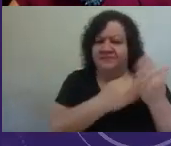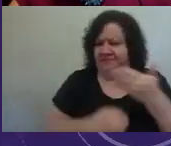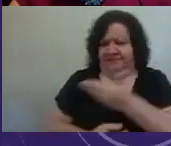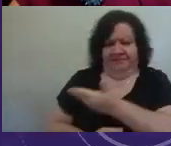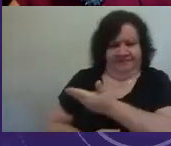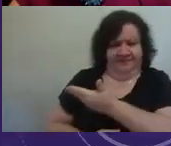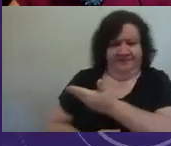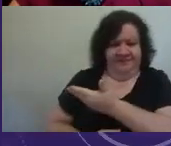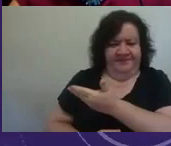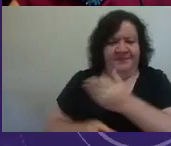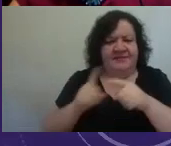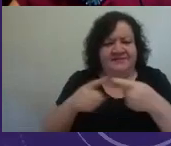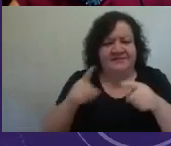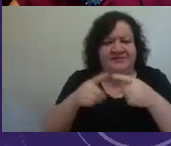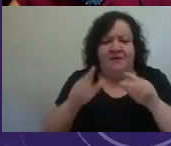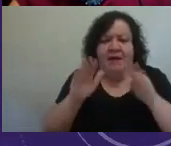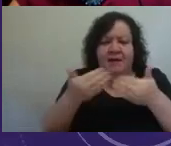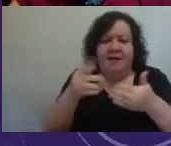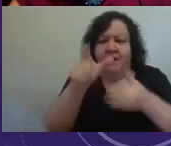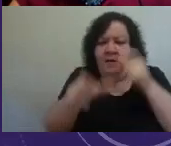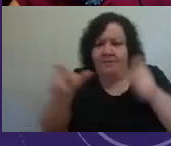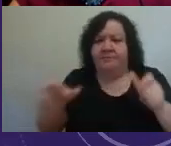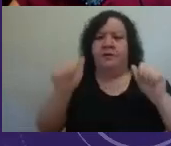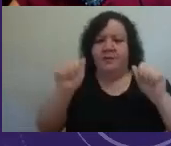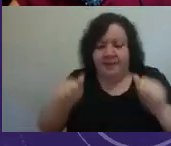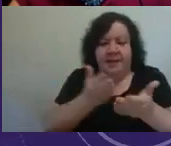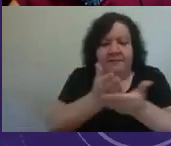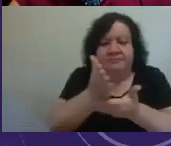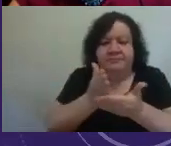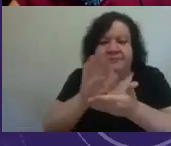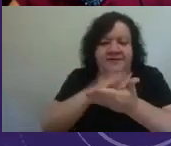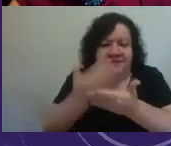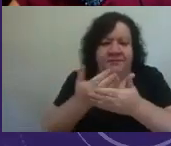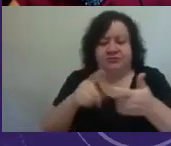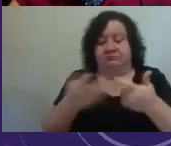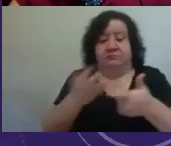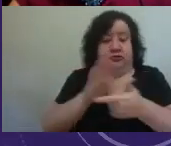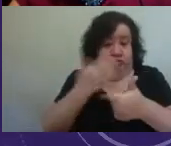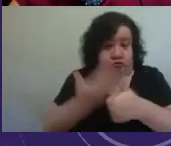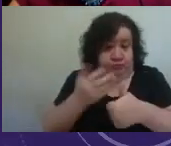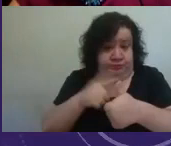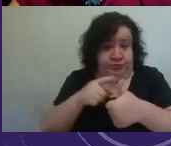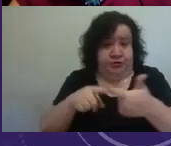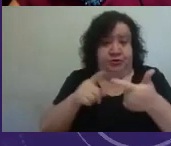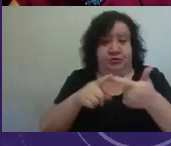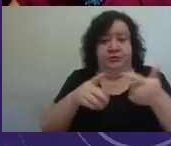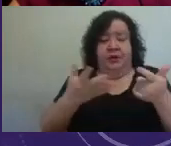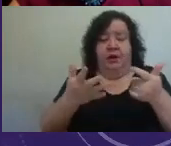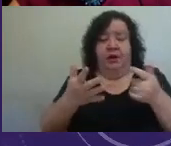language interpreters, easy read, plain language format, screen readers,